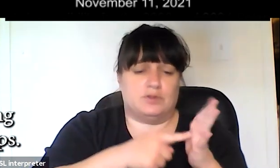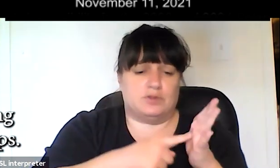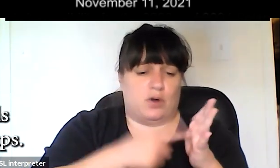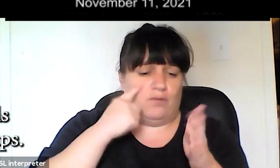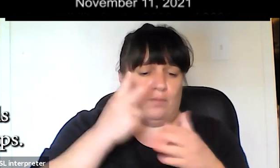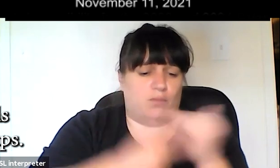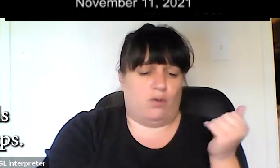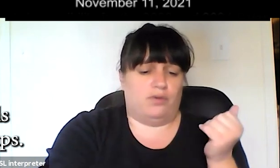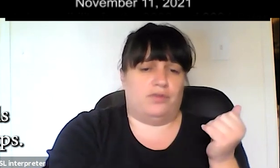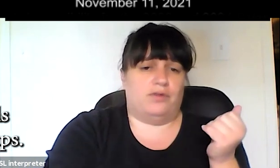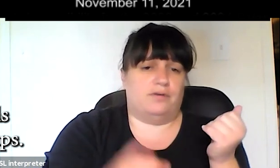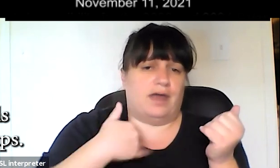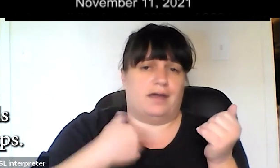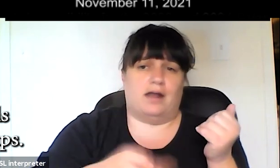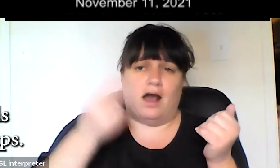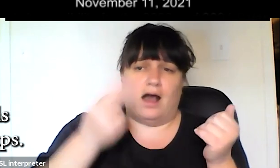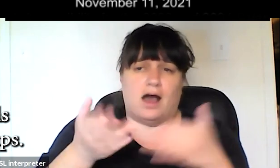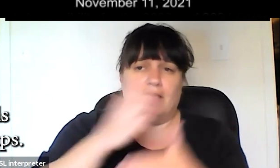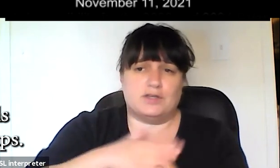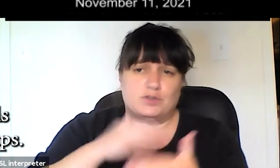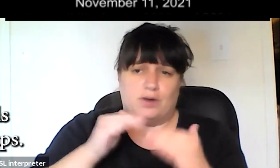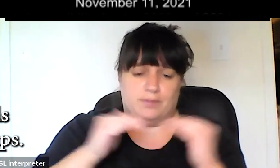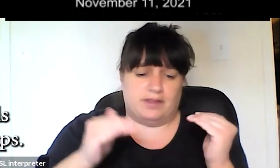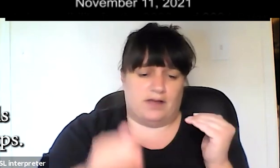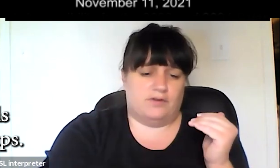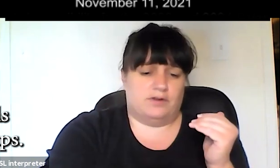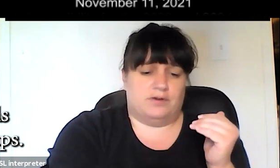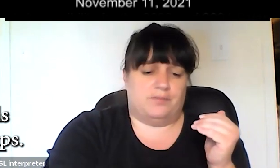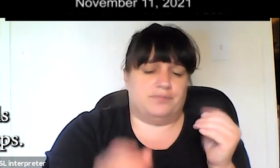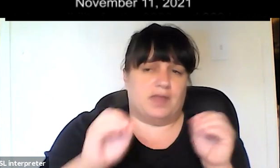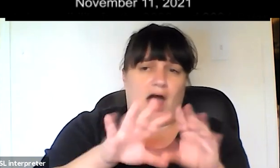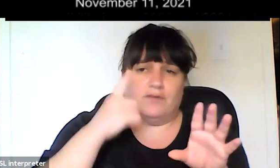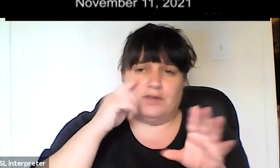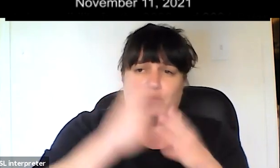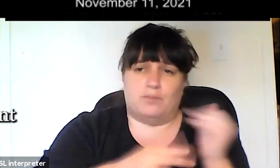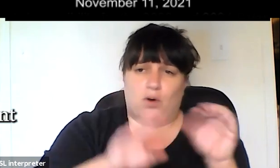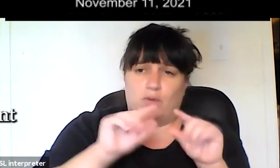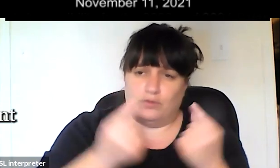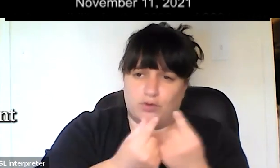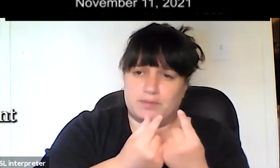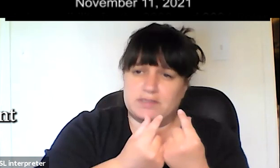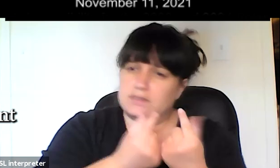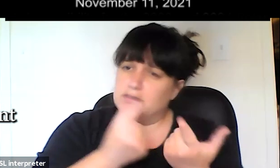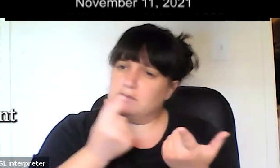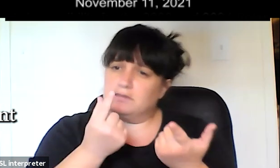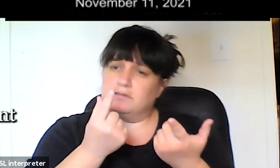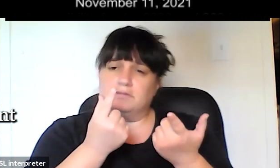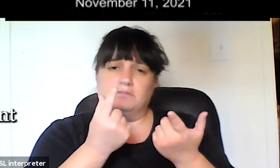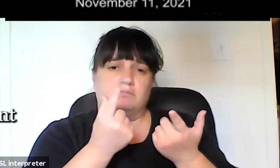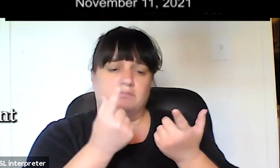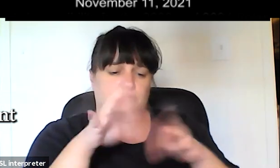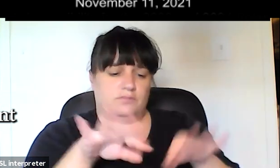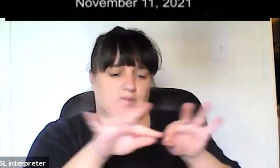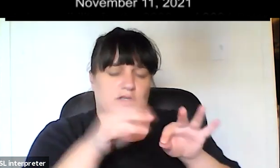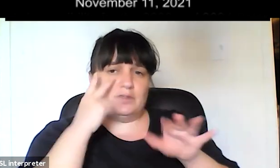both groups. There was high enjoyment levels that were obvious for both groups. It was very statistically significant